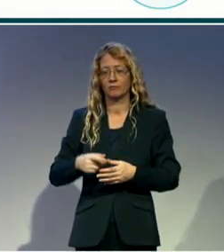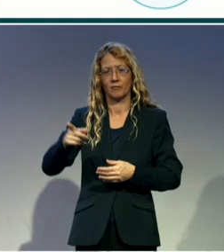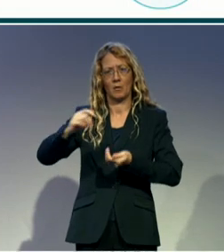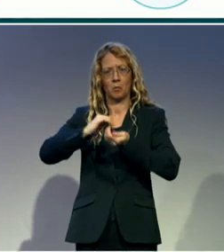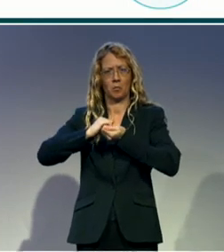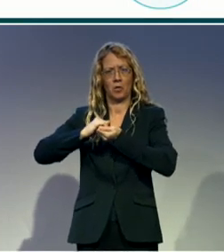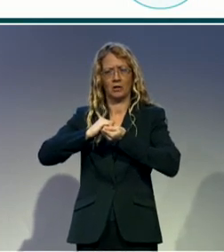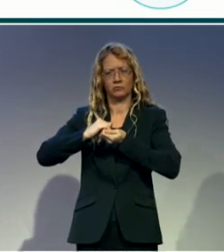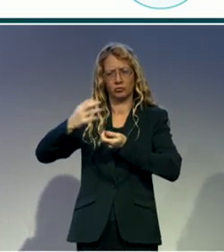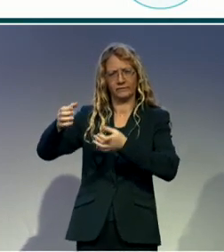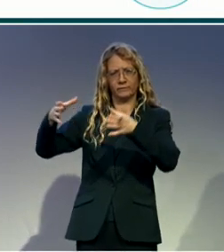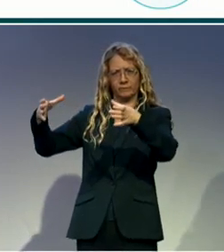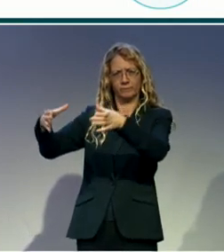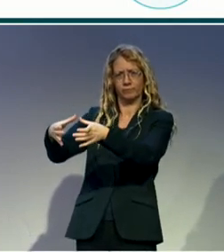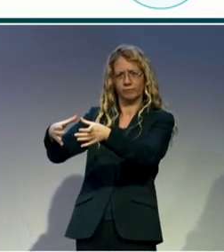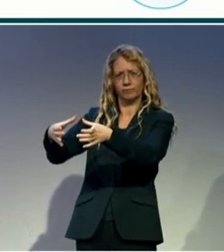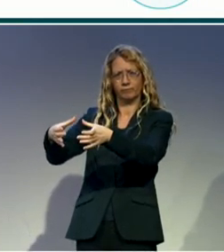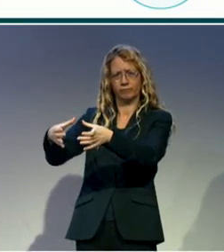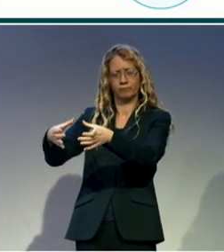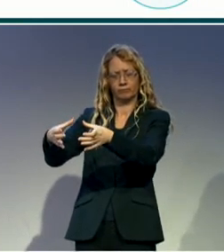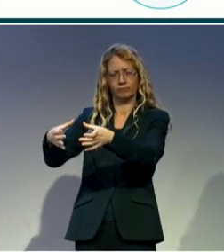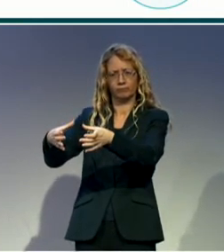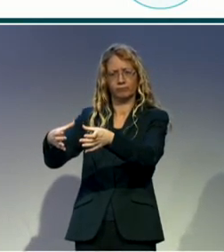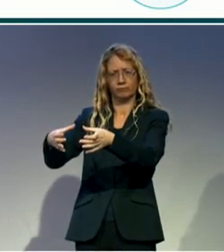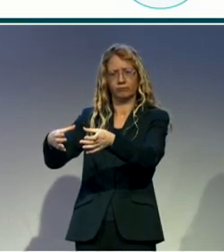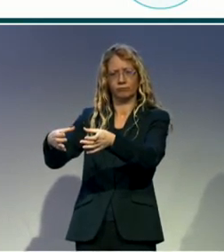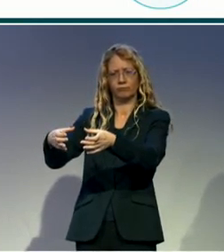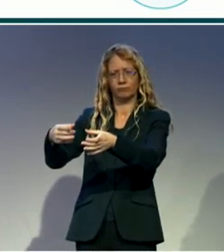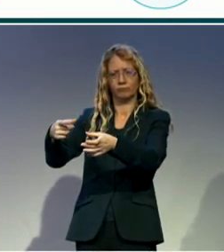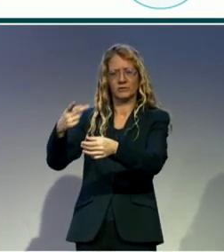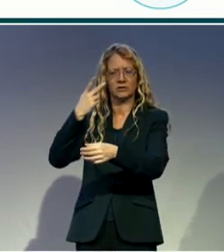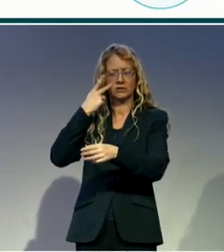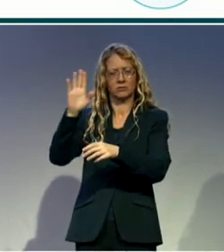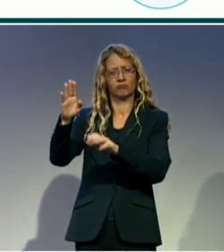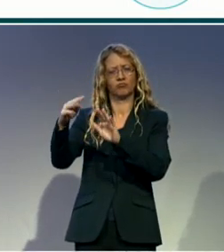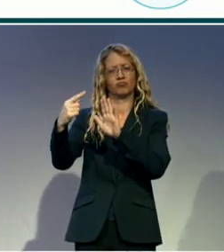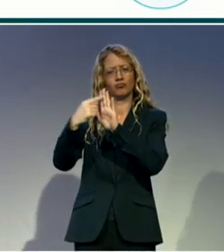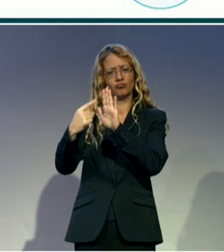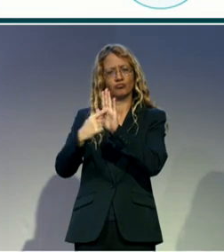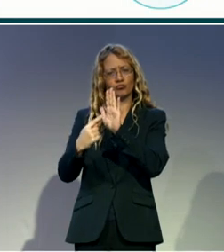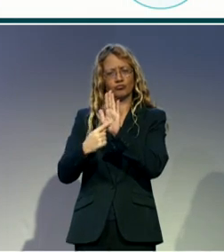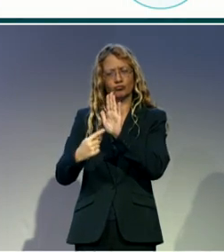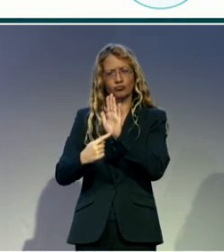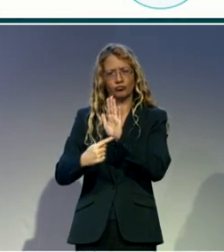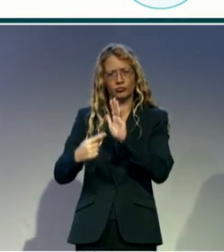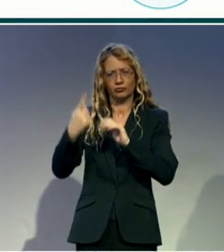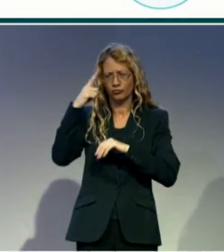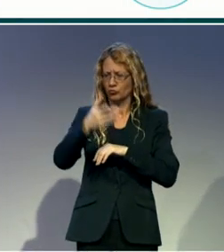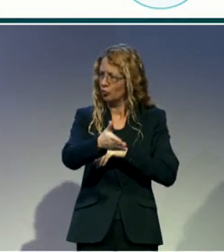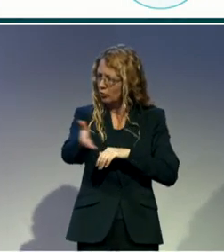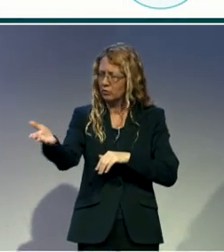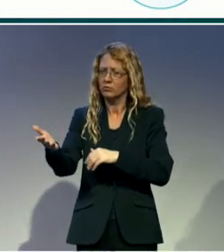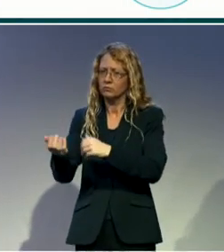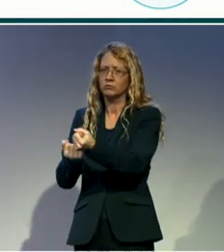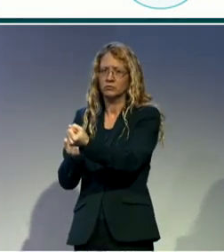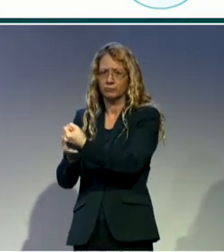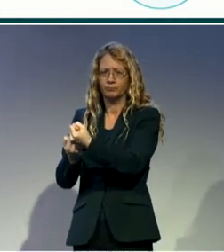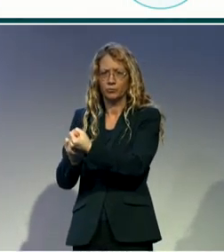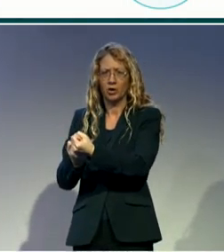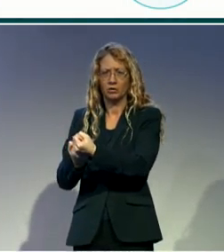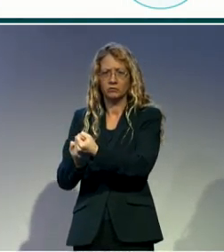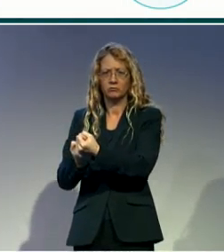be applied to supporting people with disability to prepare for elections and vote. Some of these practice models are already known to many of you